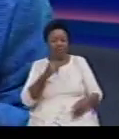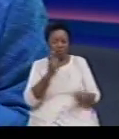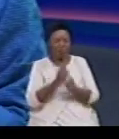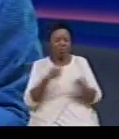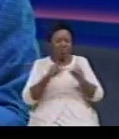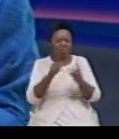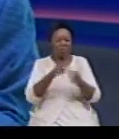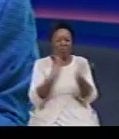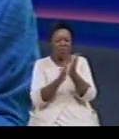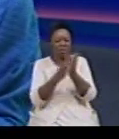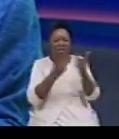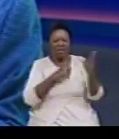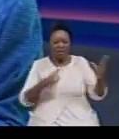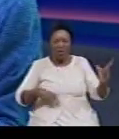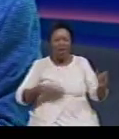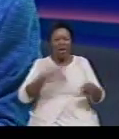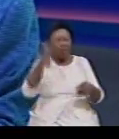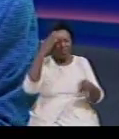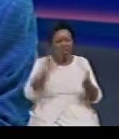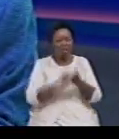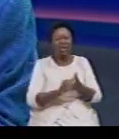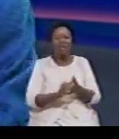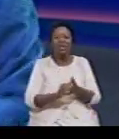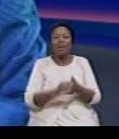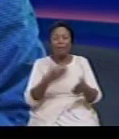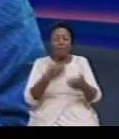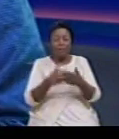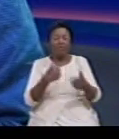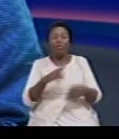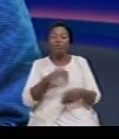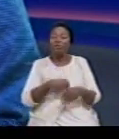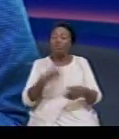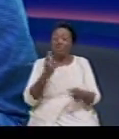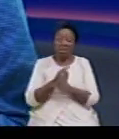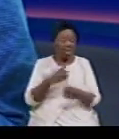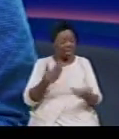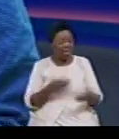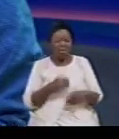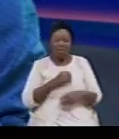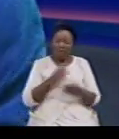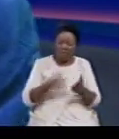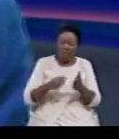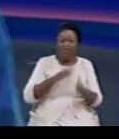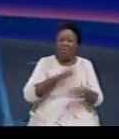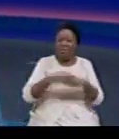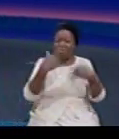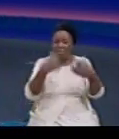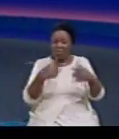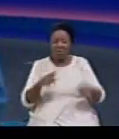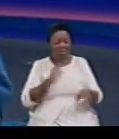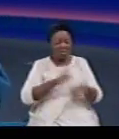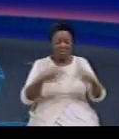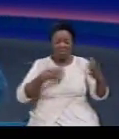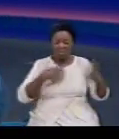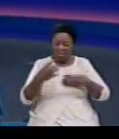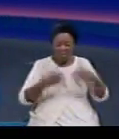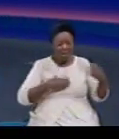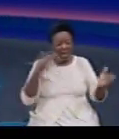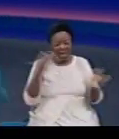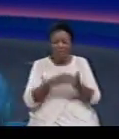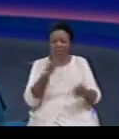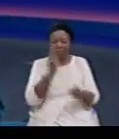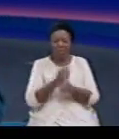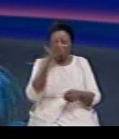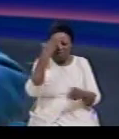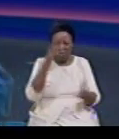the Lord has done it. And that final amen, it's done. And whatever you couldn't do before, you couldn't bend before, you couldn't see before,